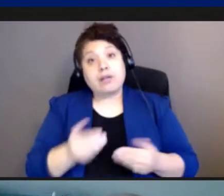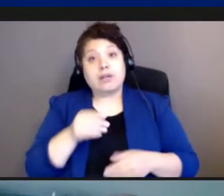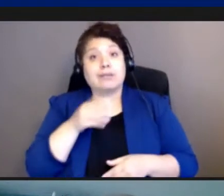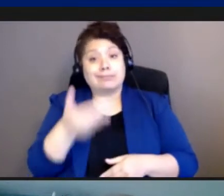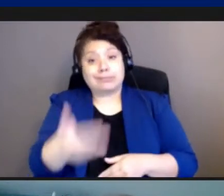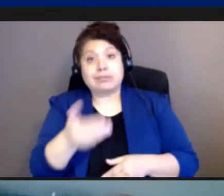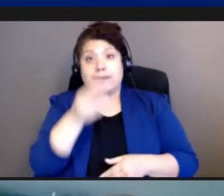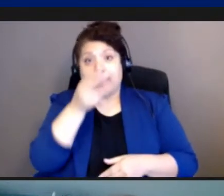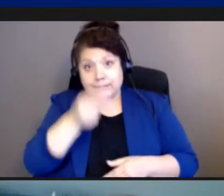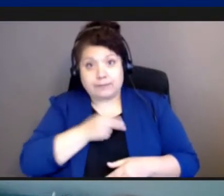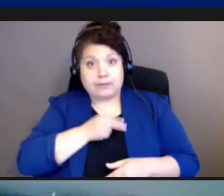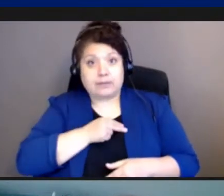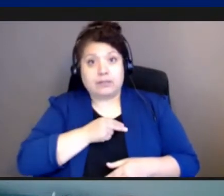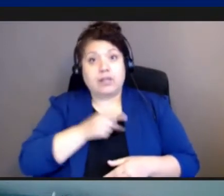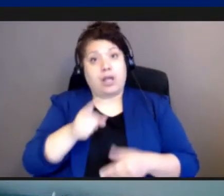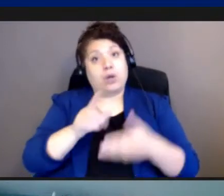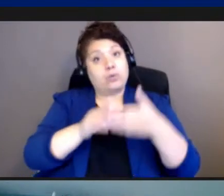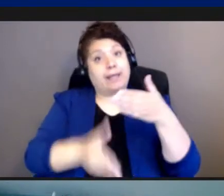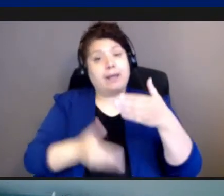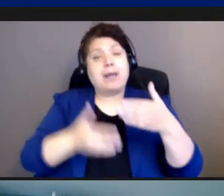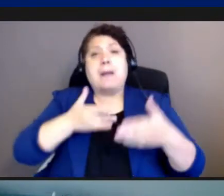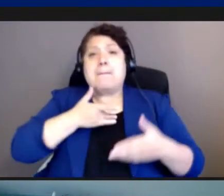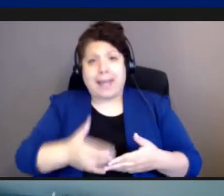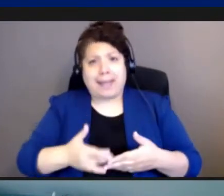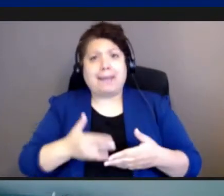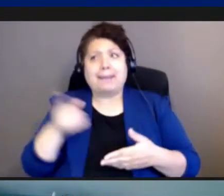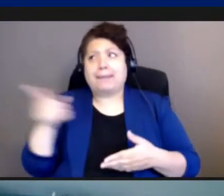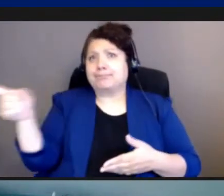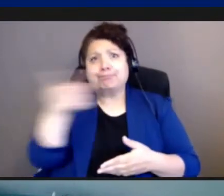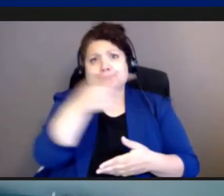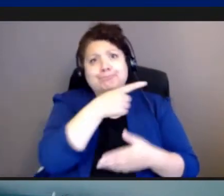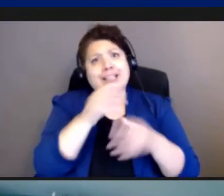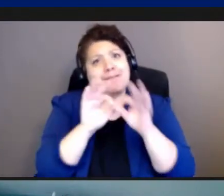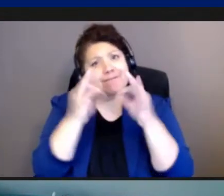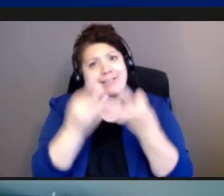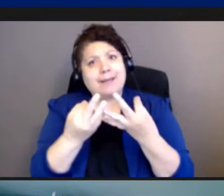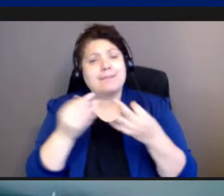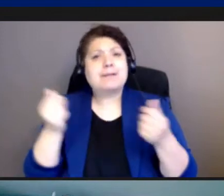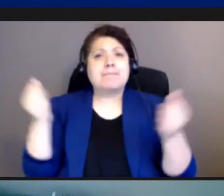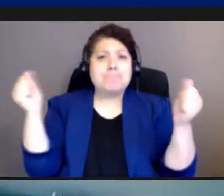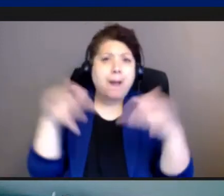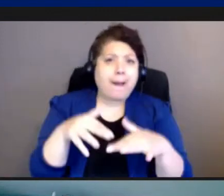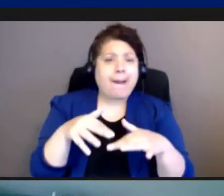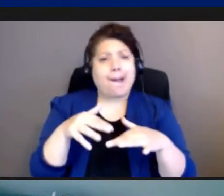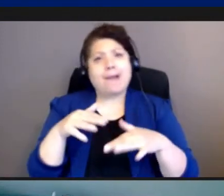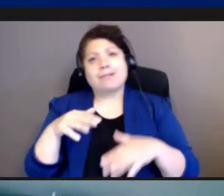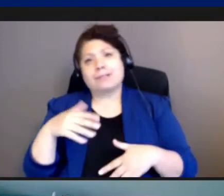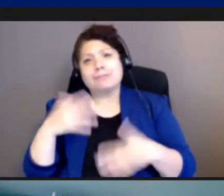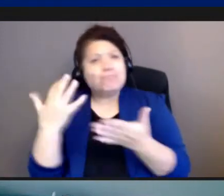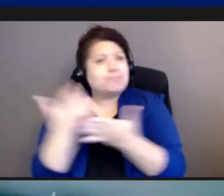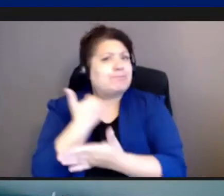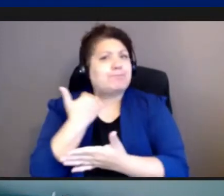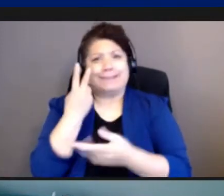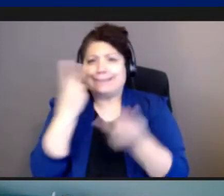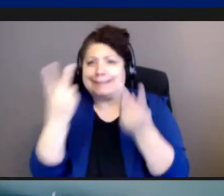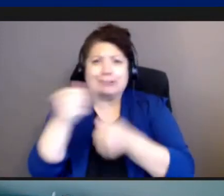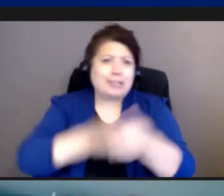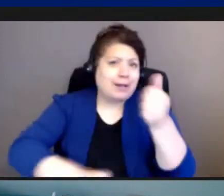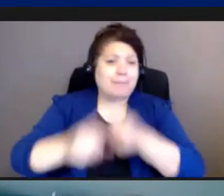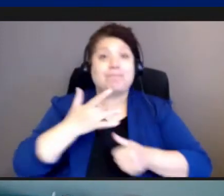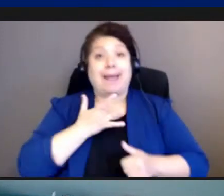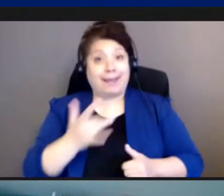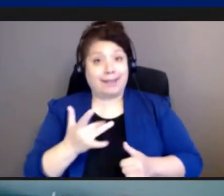when it's a normal time traditionally for people to come together in large groups. So that's